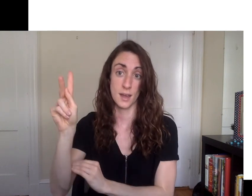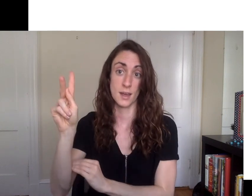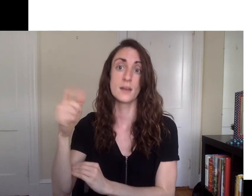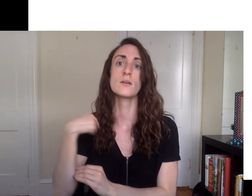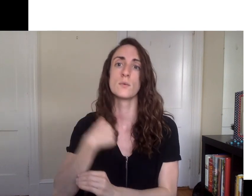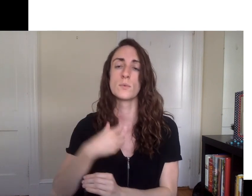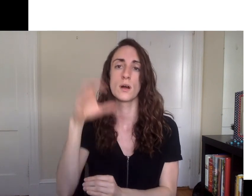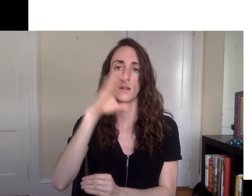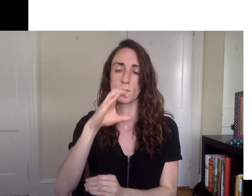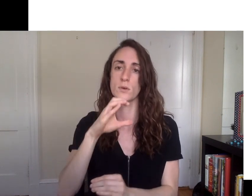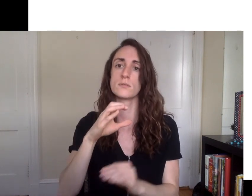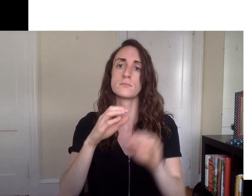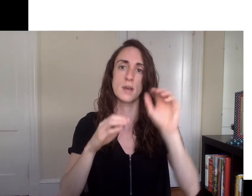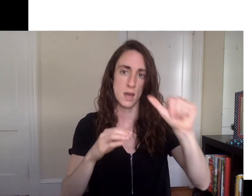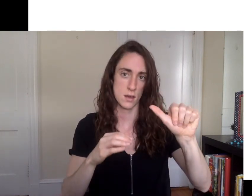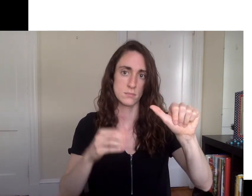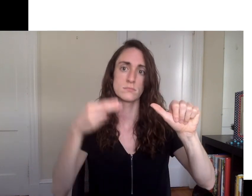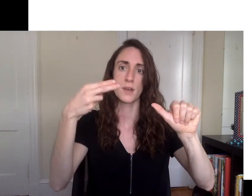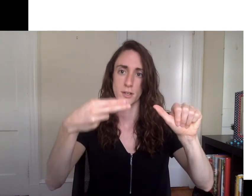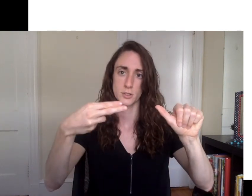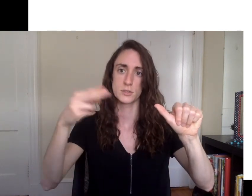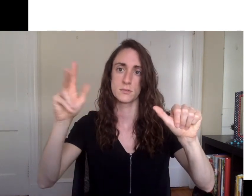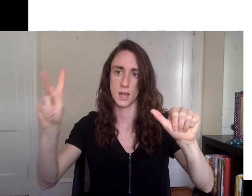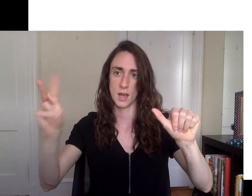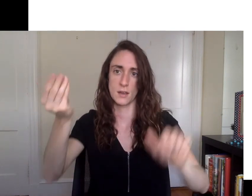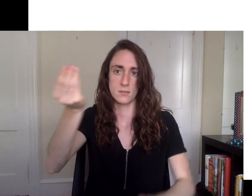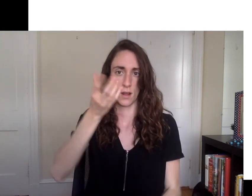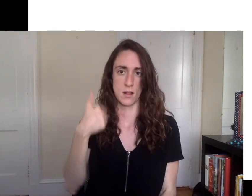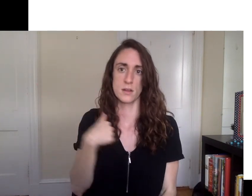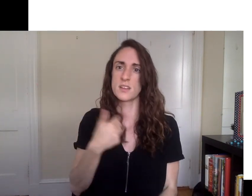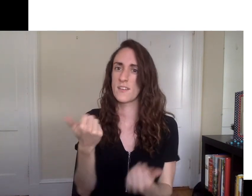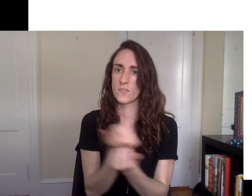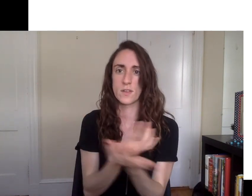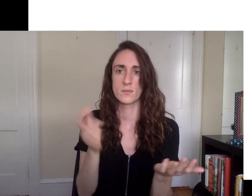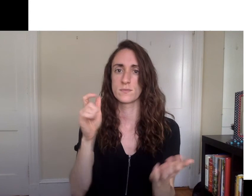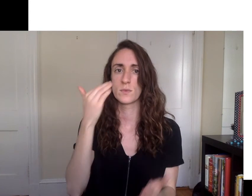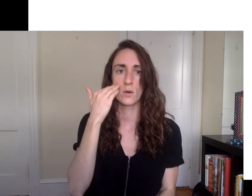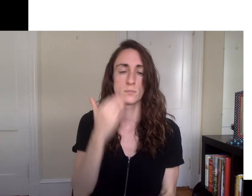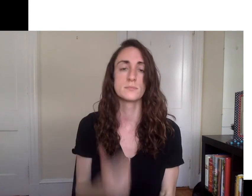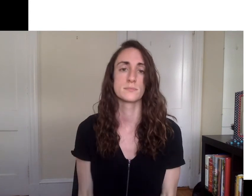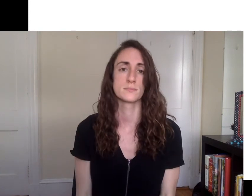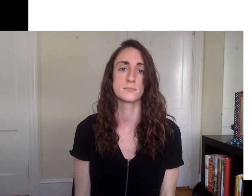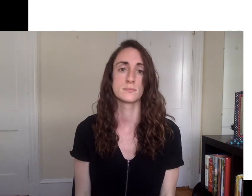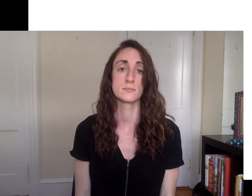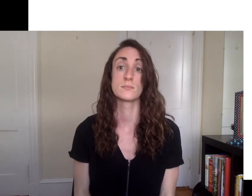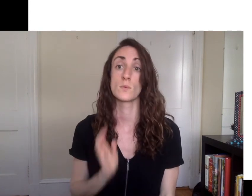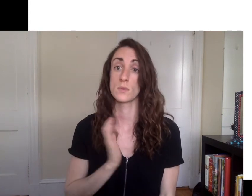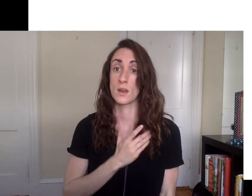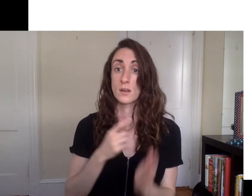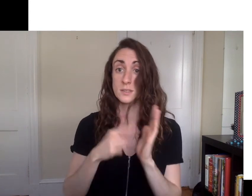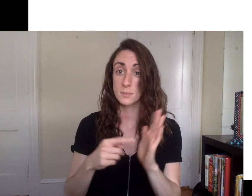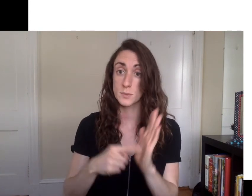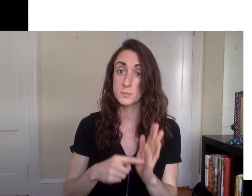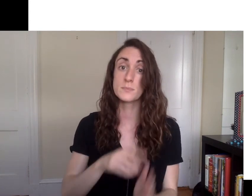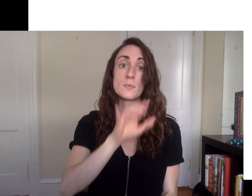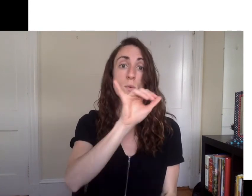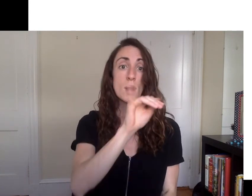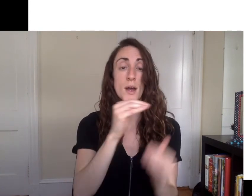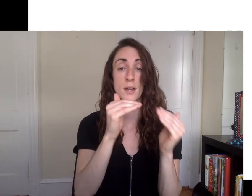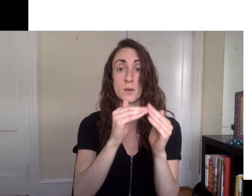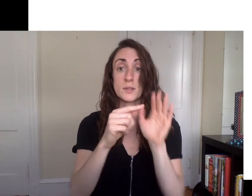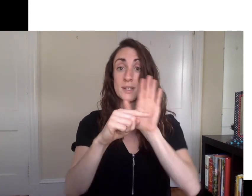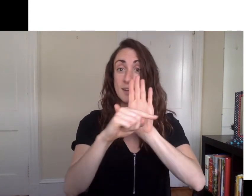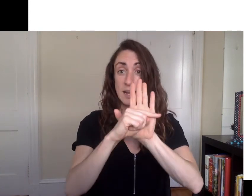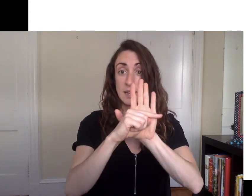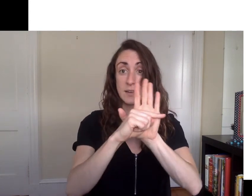we're looking for those three pieces of information, a, h, and k, and that'll be all we need to know. So here I've got this example, y